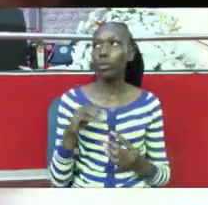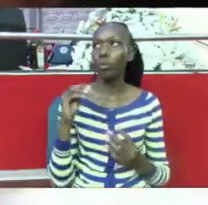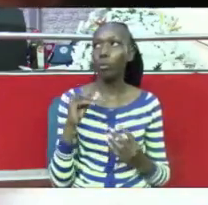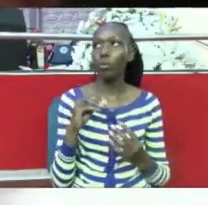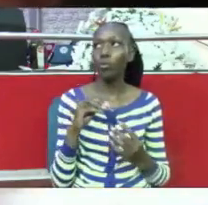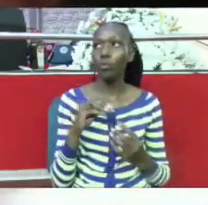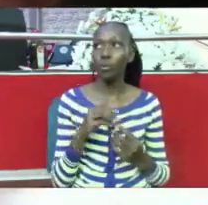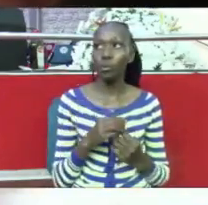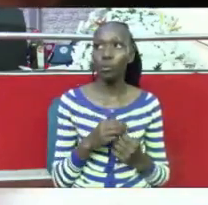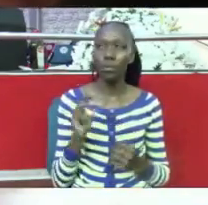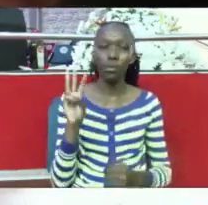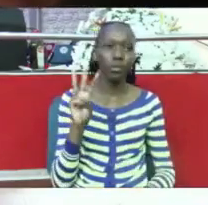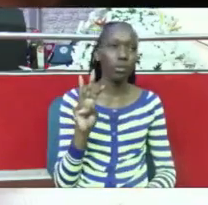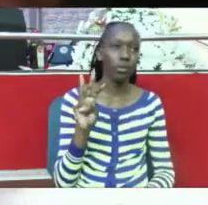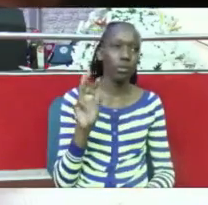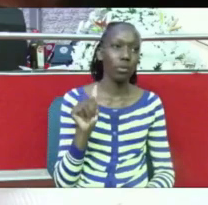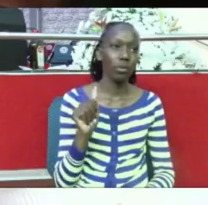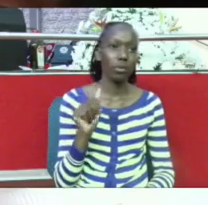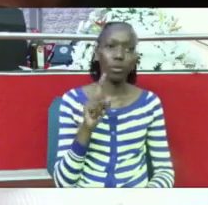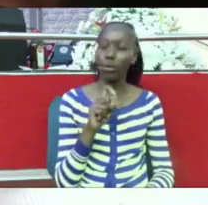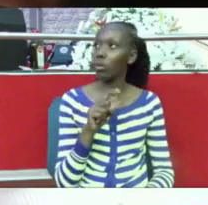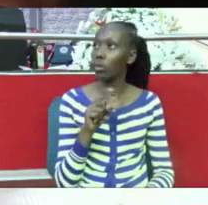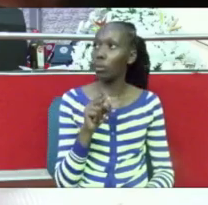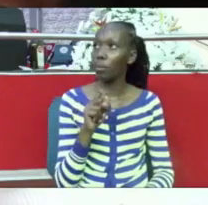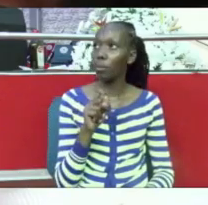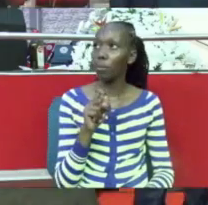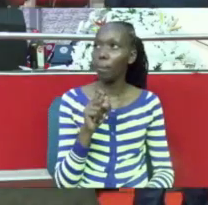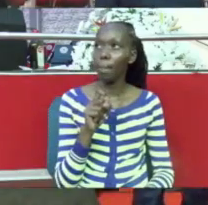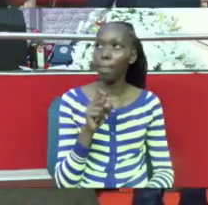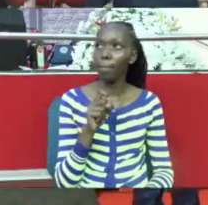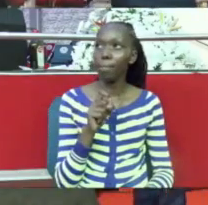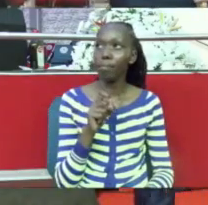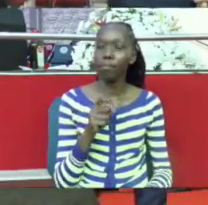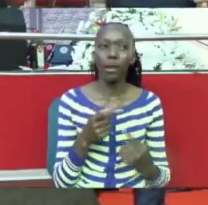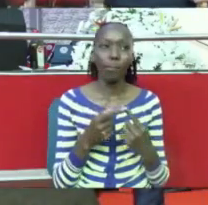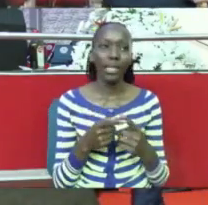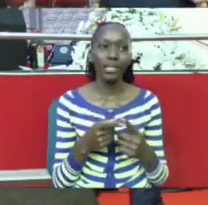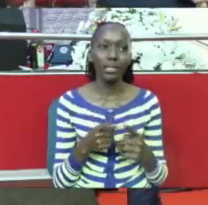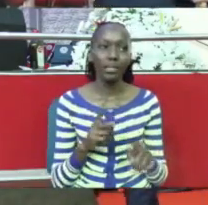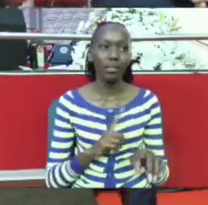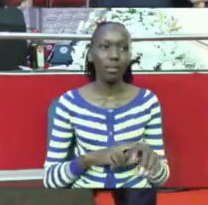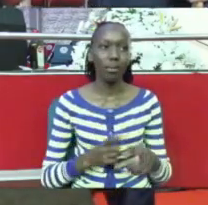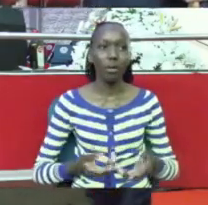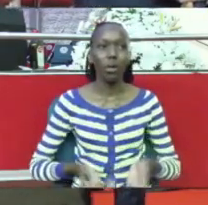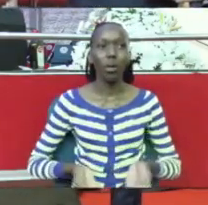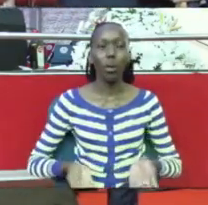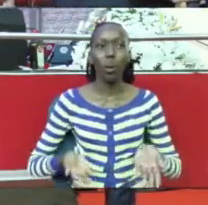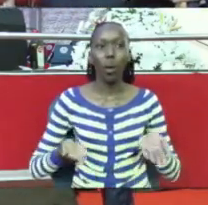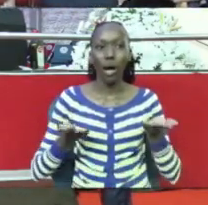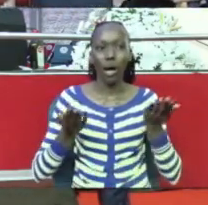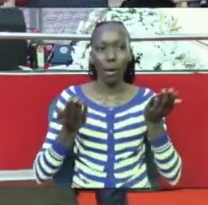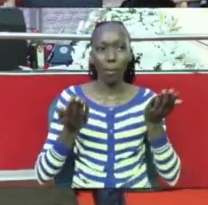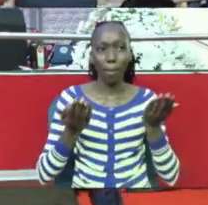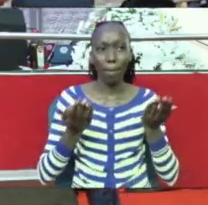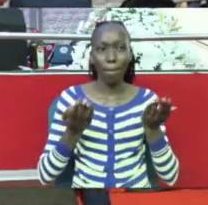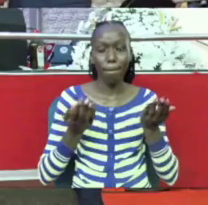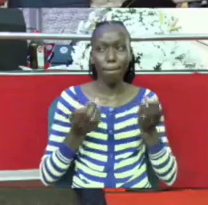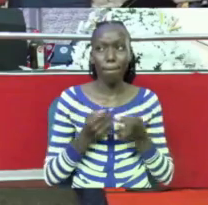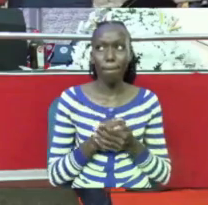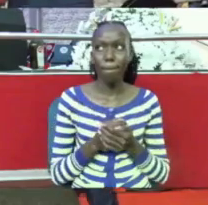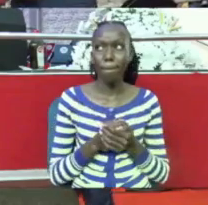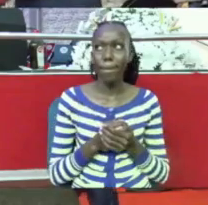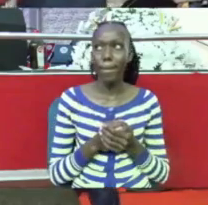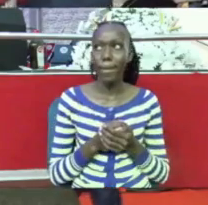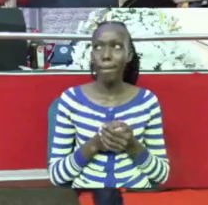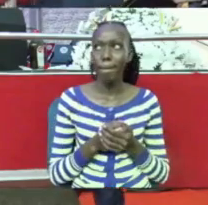the name of the Lord. Amen. And as I grew up, nilipokuwa, and I started doing a few things and going to fish, na